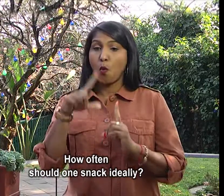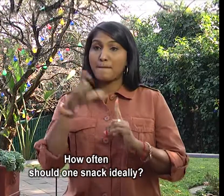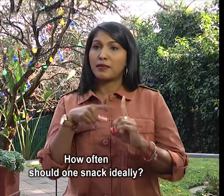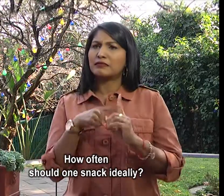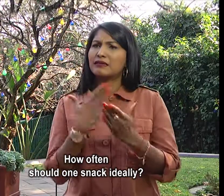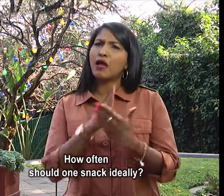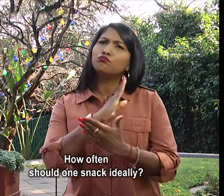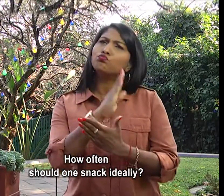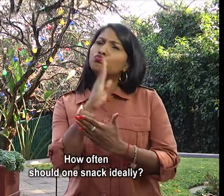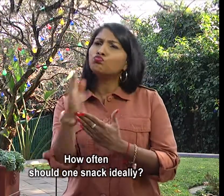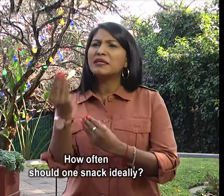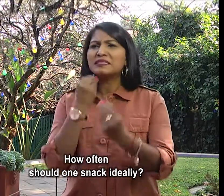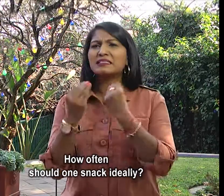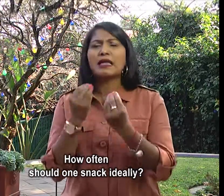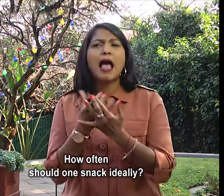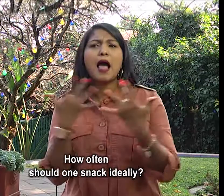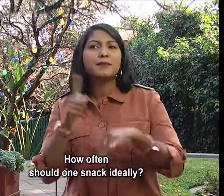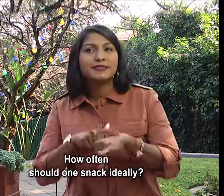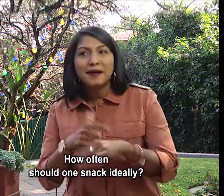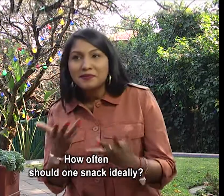How often should one snack ideally?